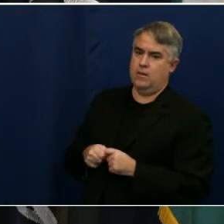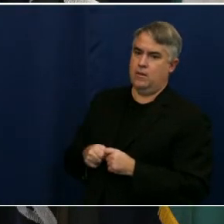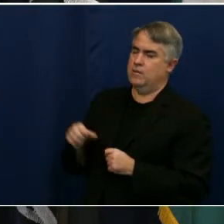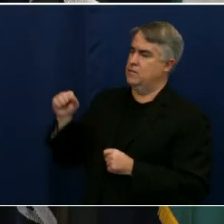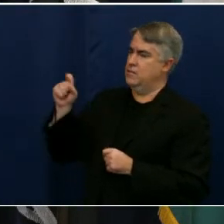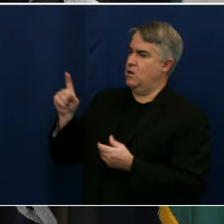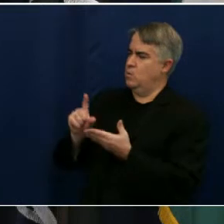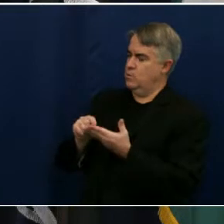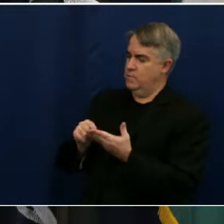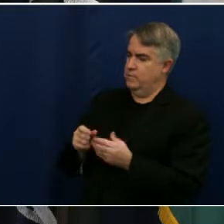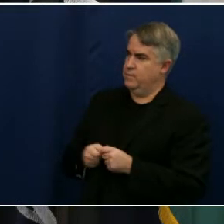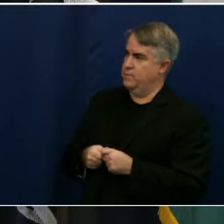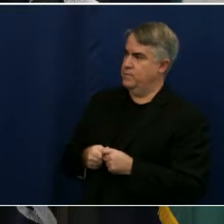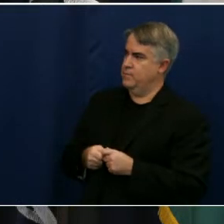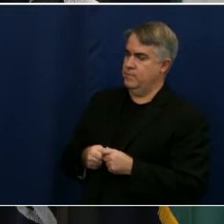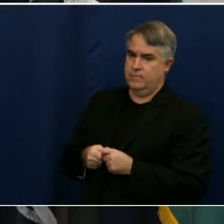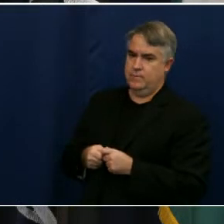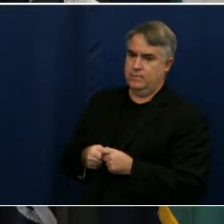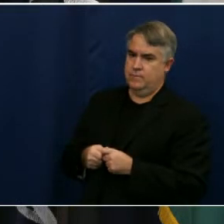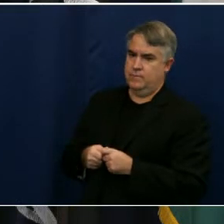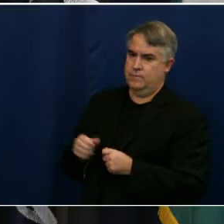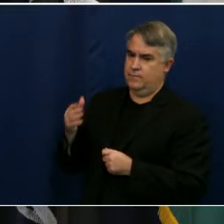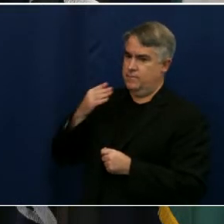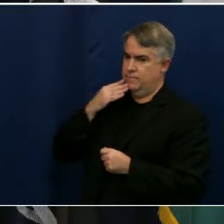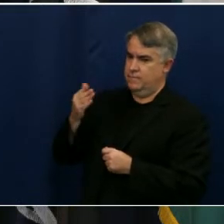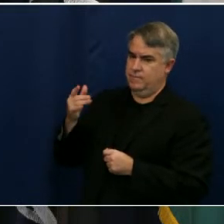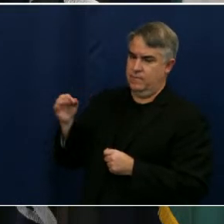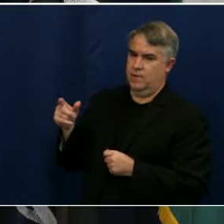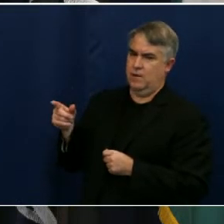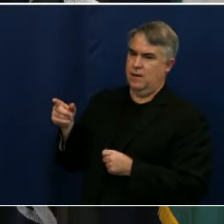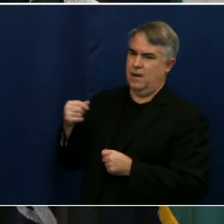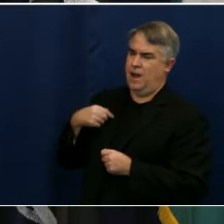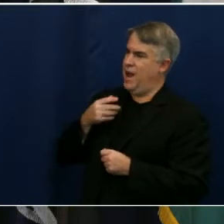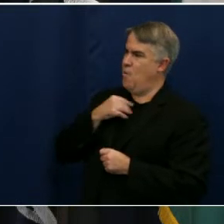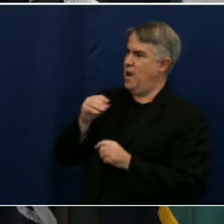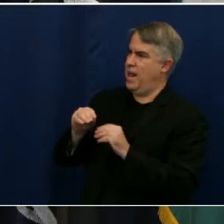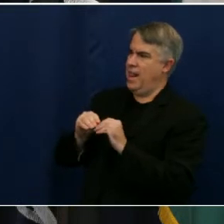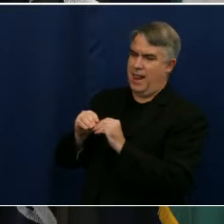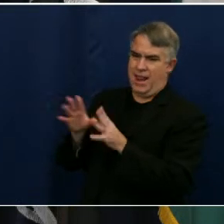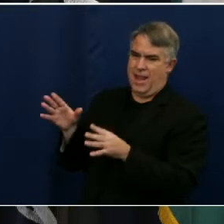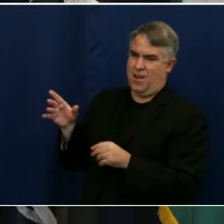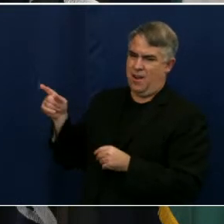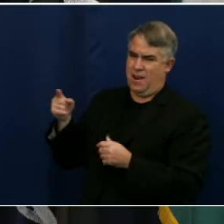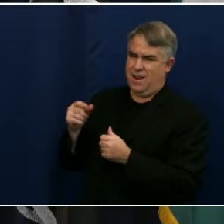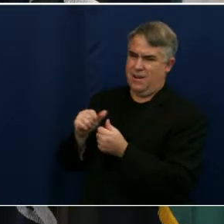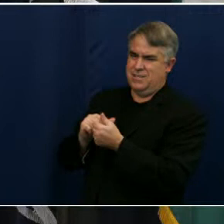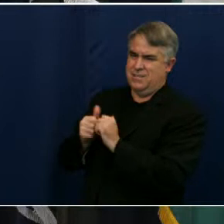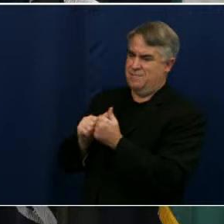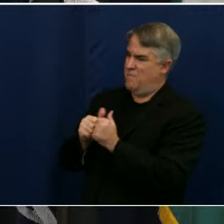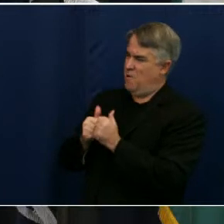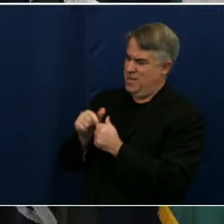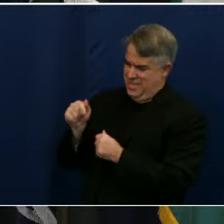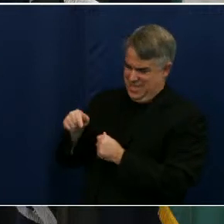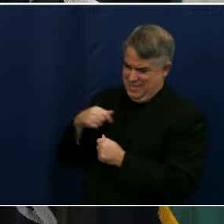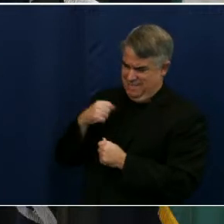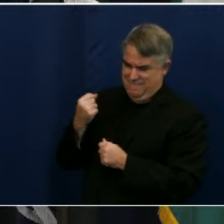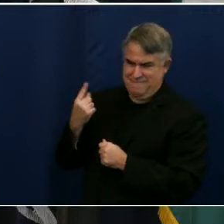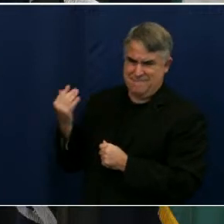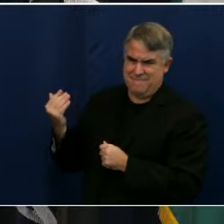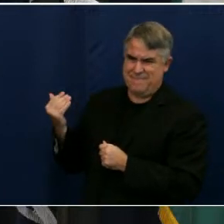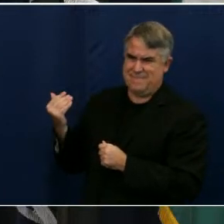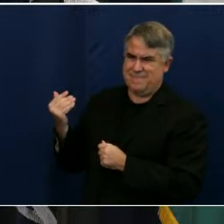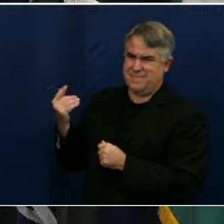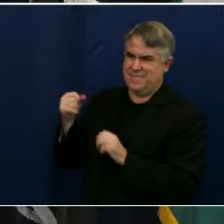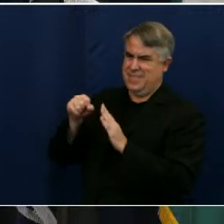Thank you for taking my call. First, I wonder if we could clarify the new sports guidance that has come out from the state today. I